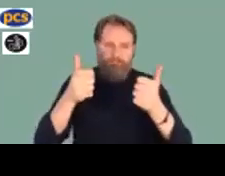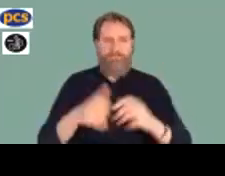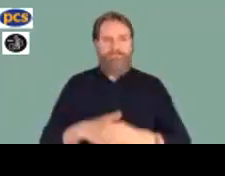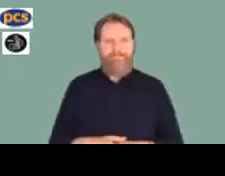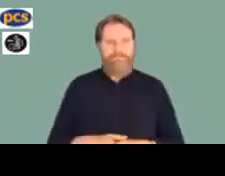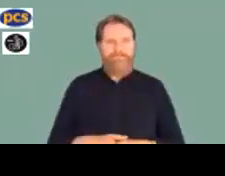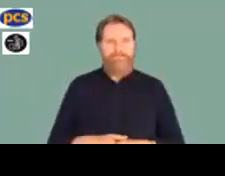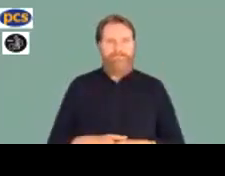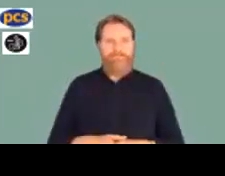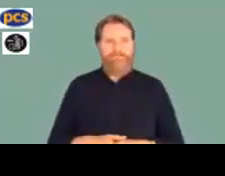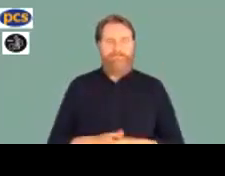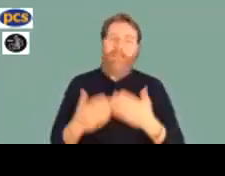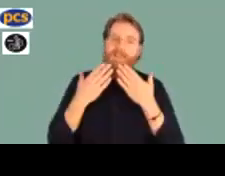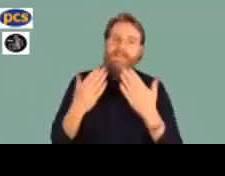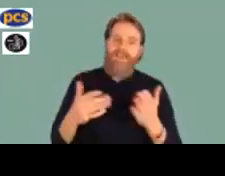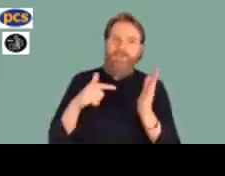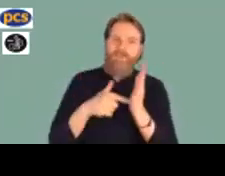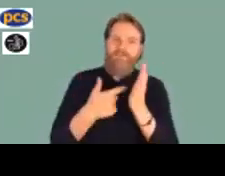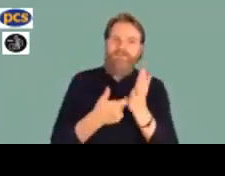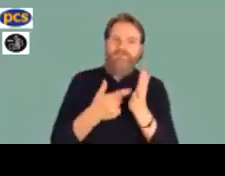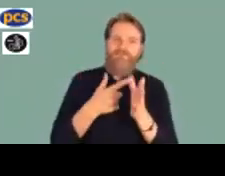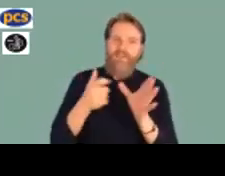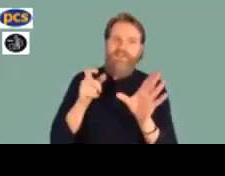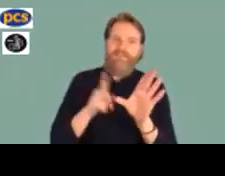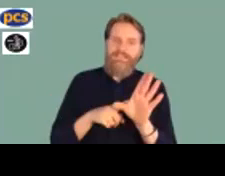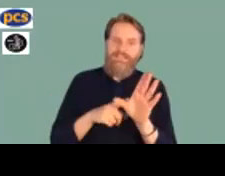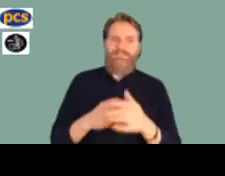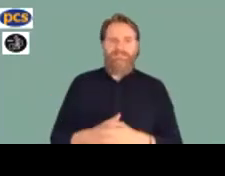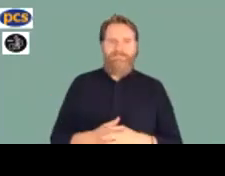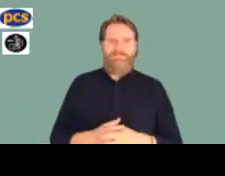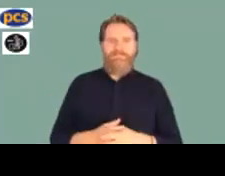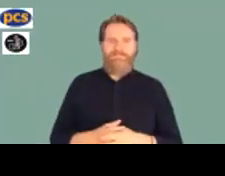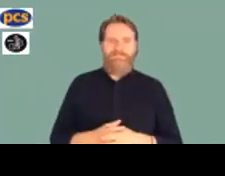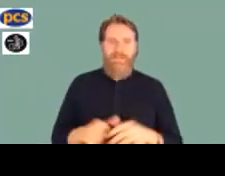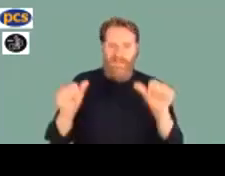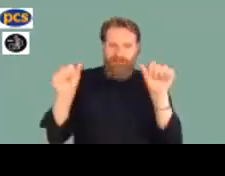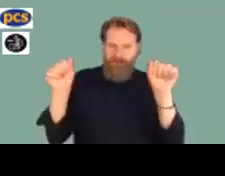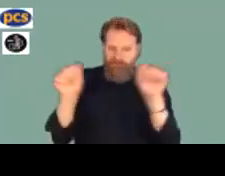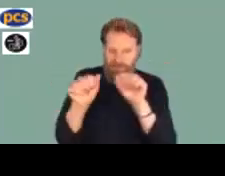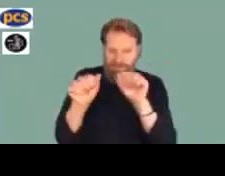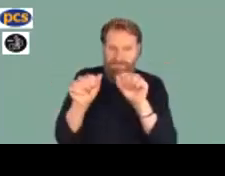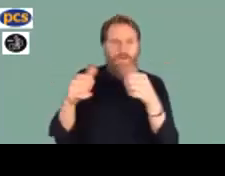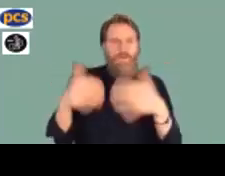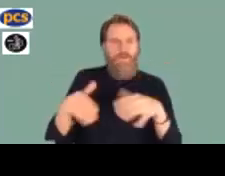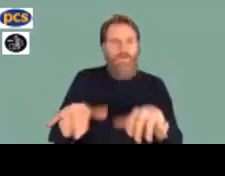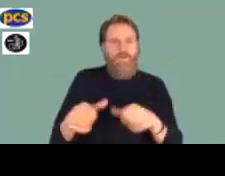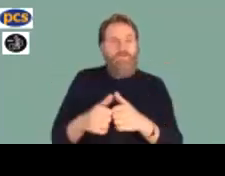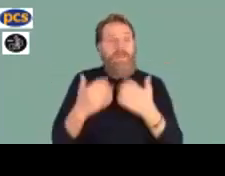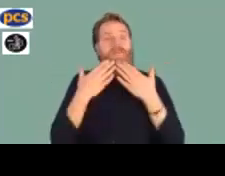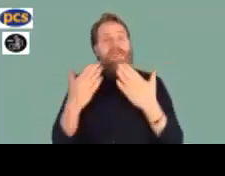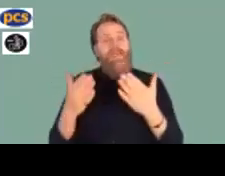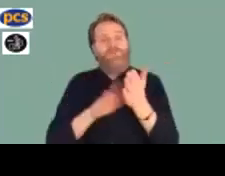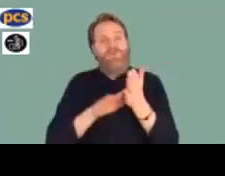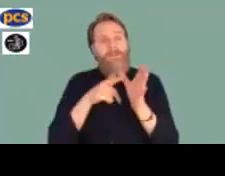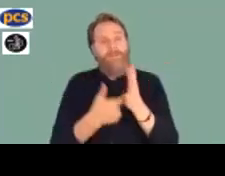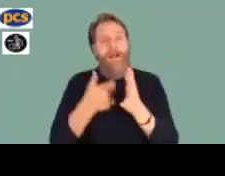Yeah, thank you so much, Tracy. I don't think you could be any more briefer than you actually were. Thank you so much, Mark. I